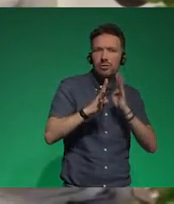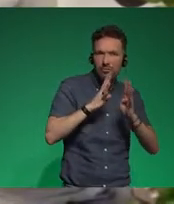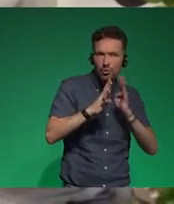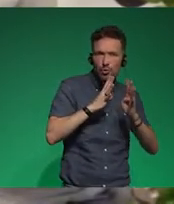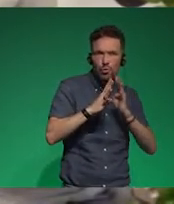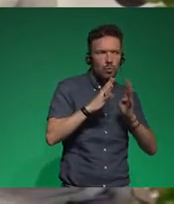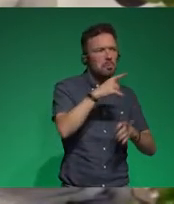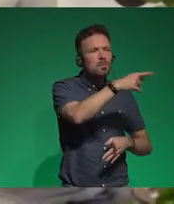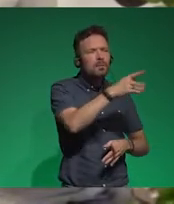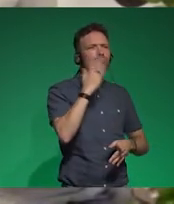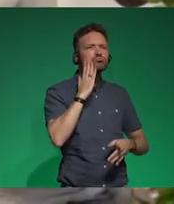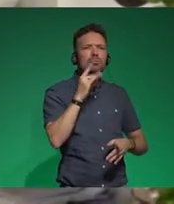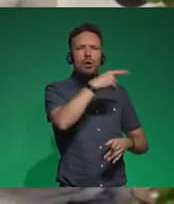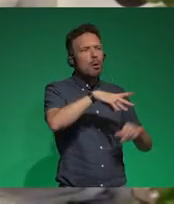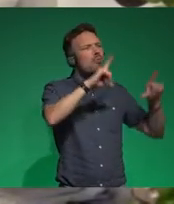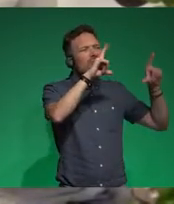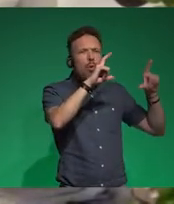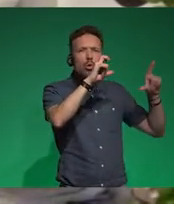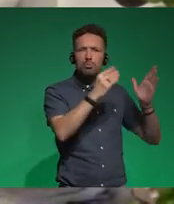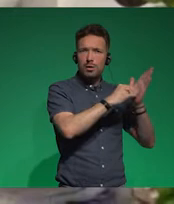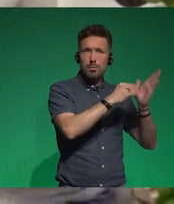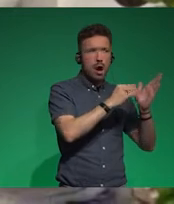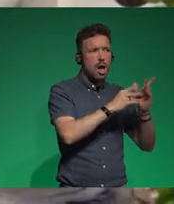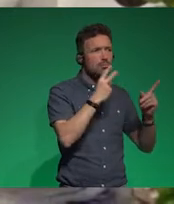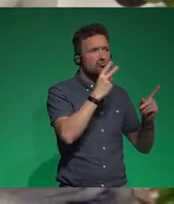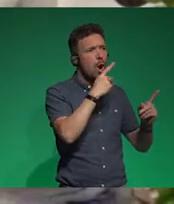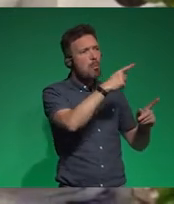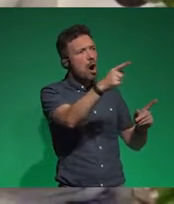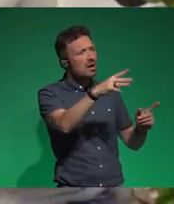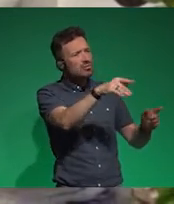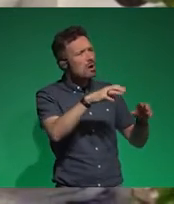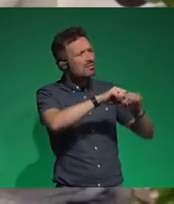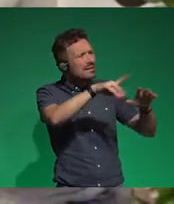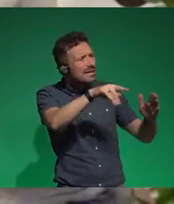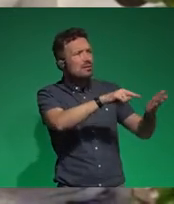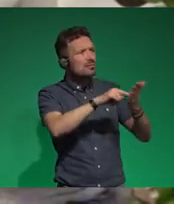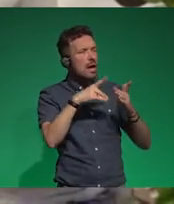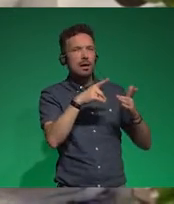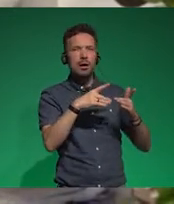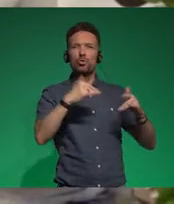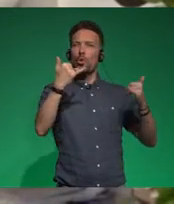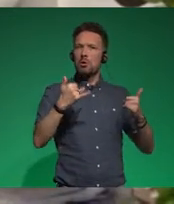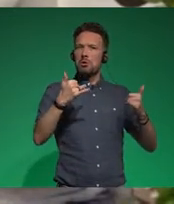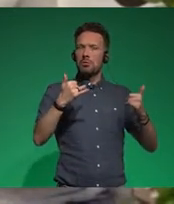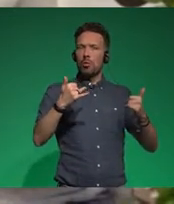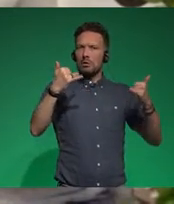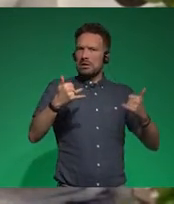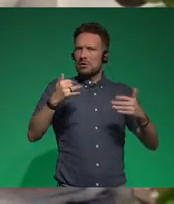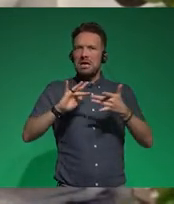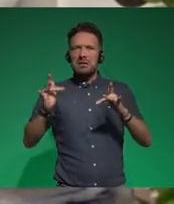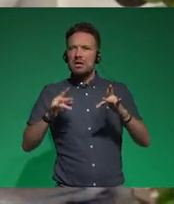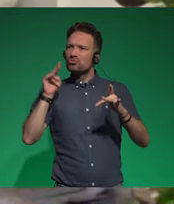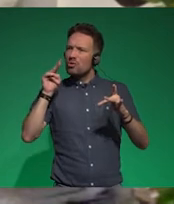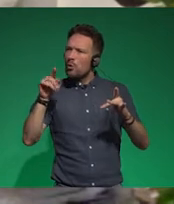Basically, if you look at the photo, you don't really understand what they are pointing to, because that is some story that